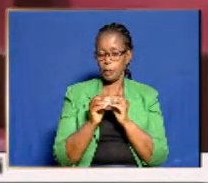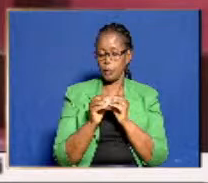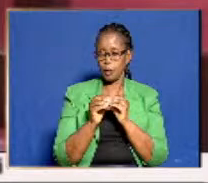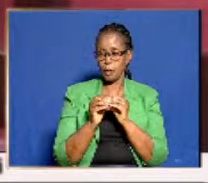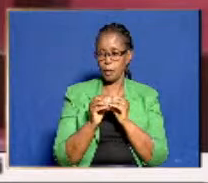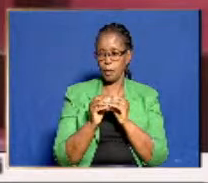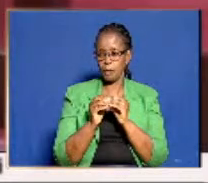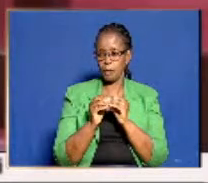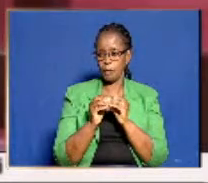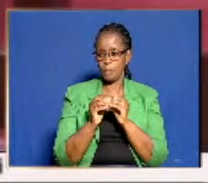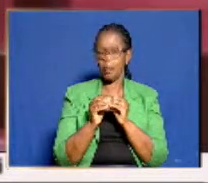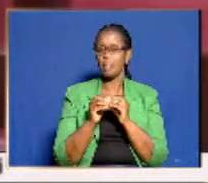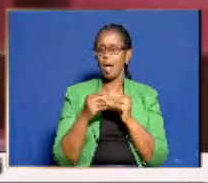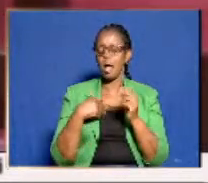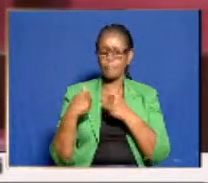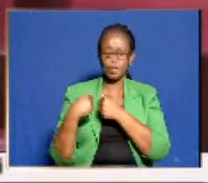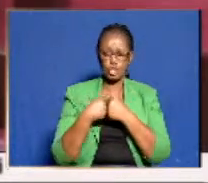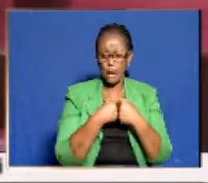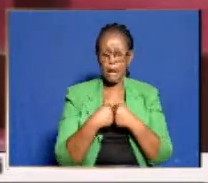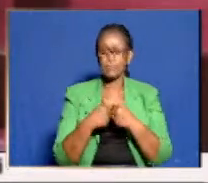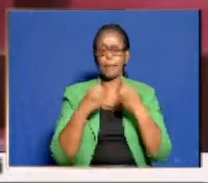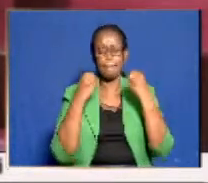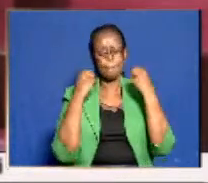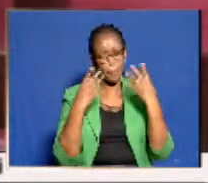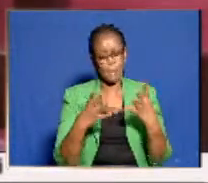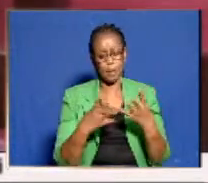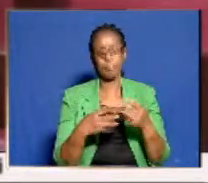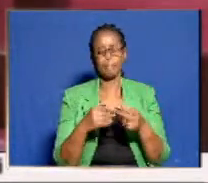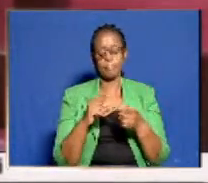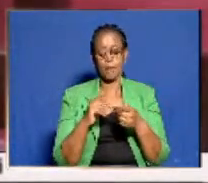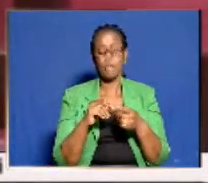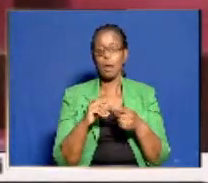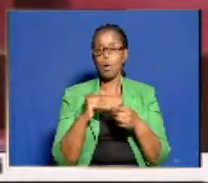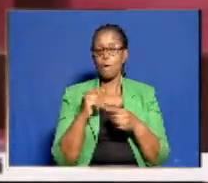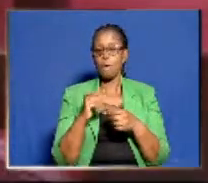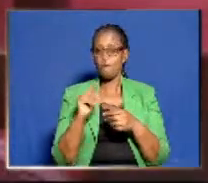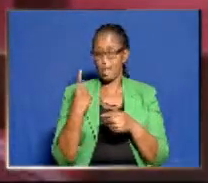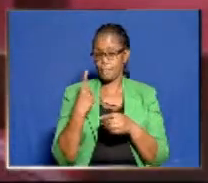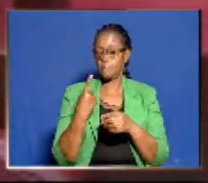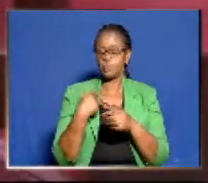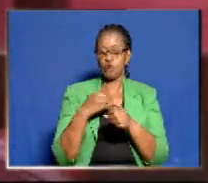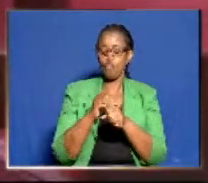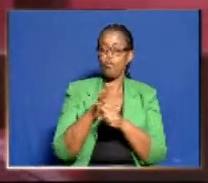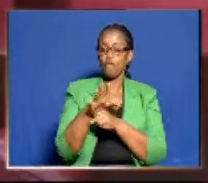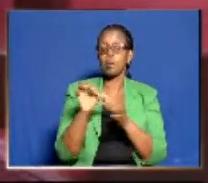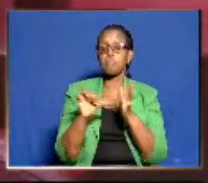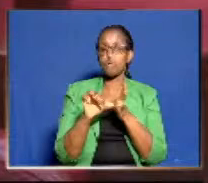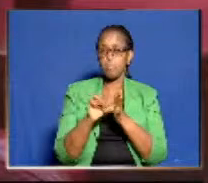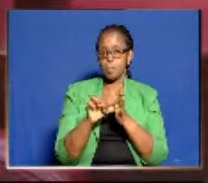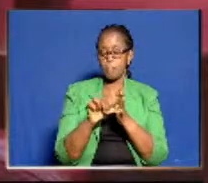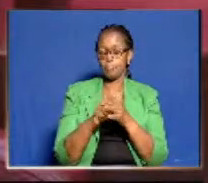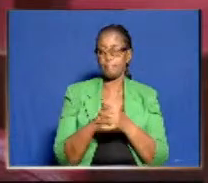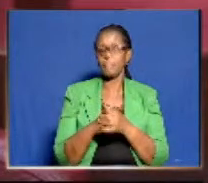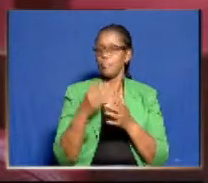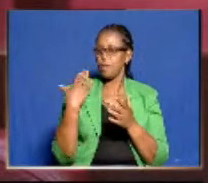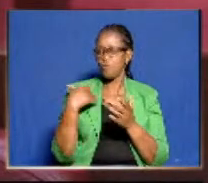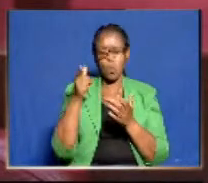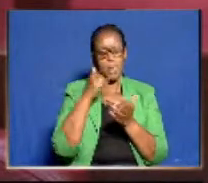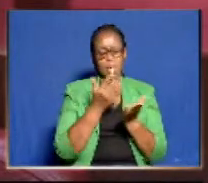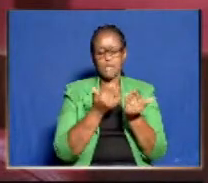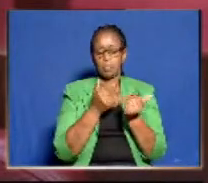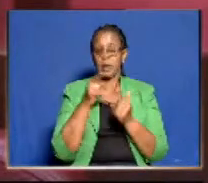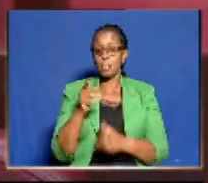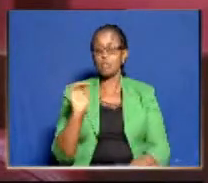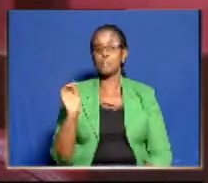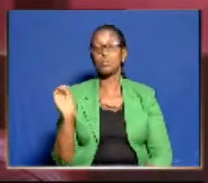a myriad of challenges. One, of course, being COVID. But having COVID with us, yes, this is unforeseen. But,